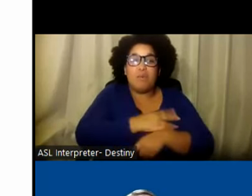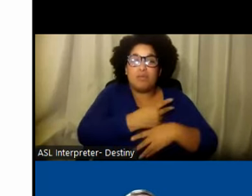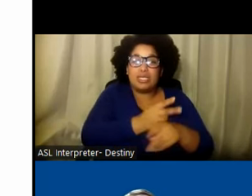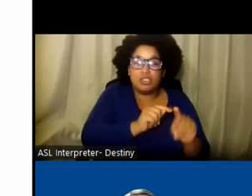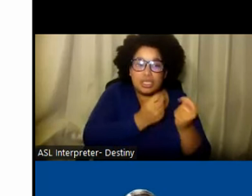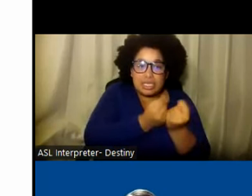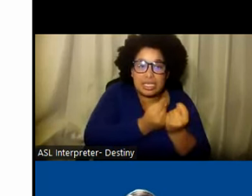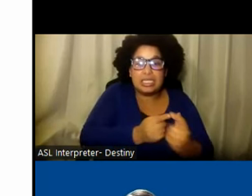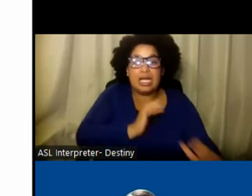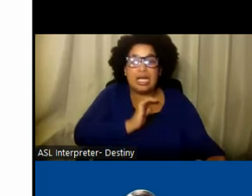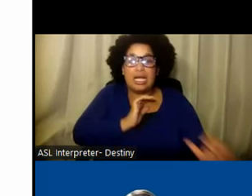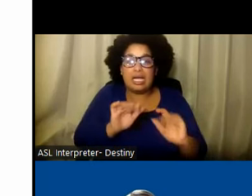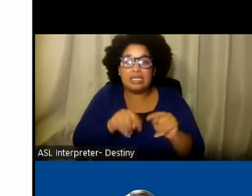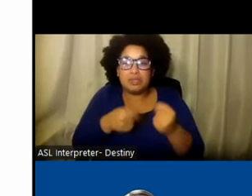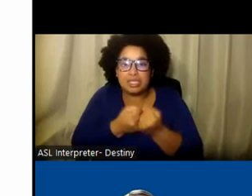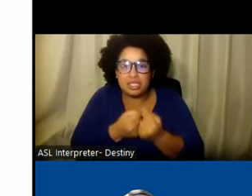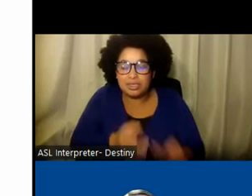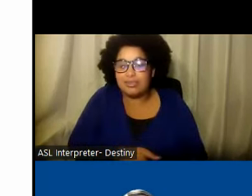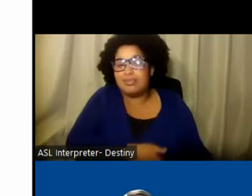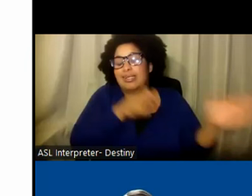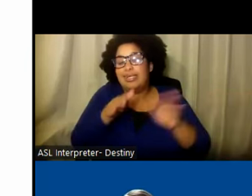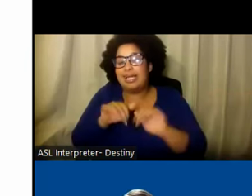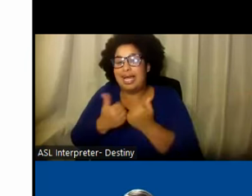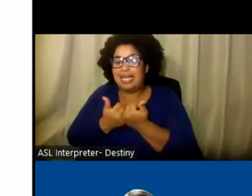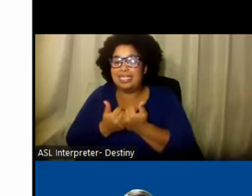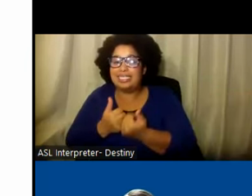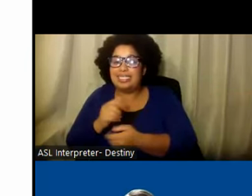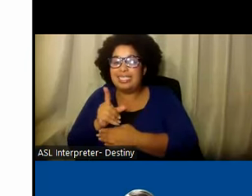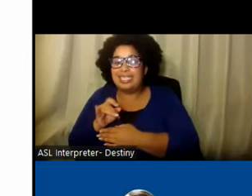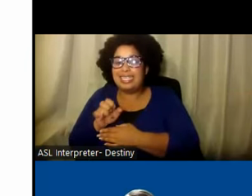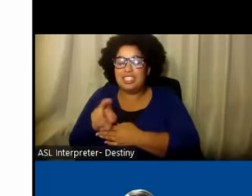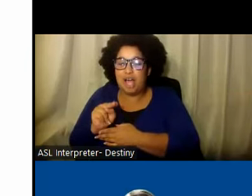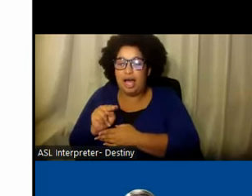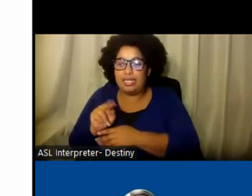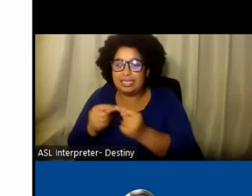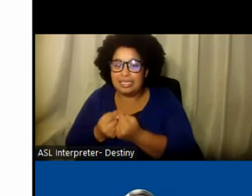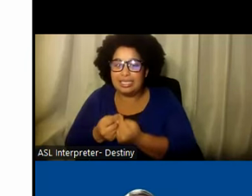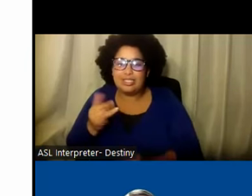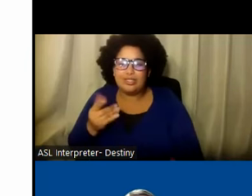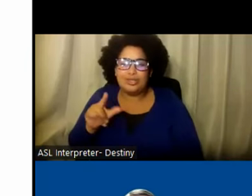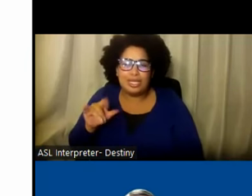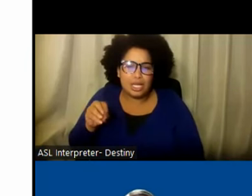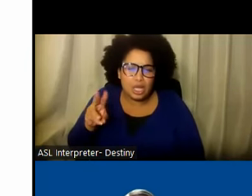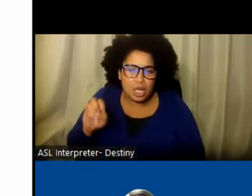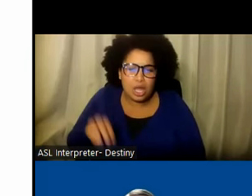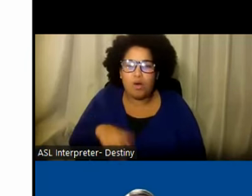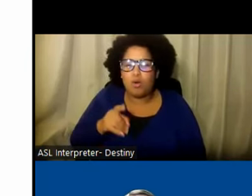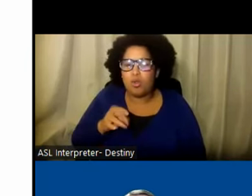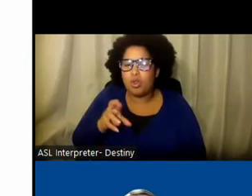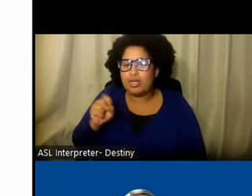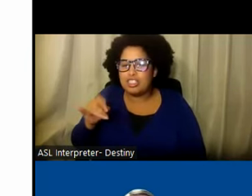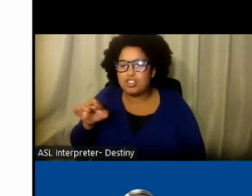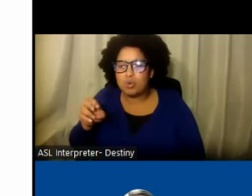a communications team, and all of our amazing agency liaisons, Julia Lowe, Lori Sorensen,